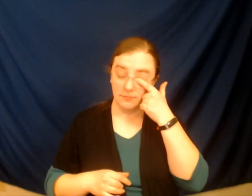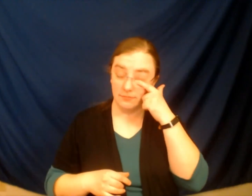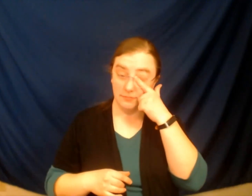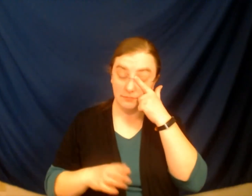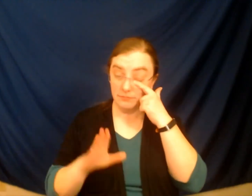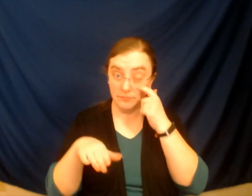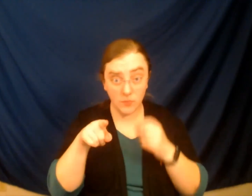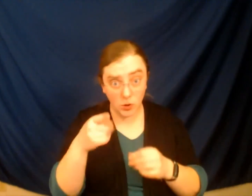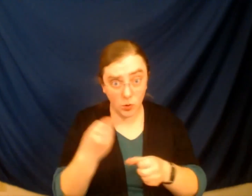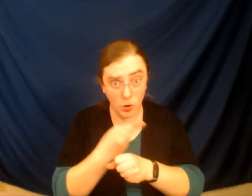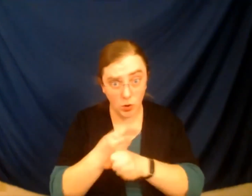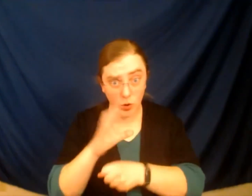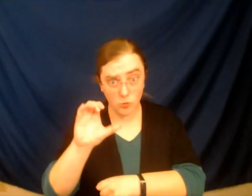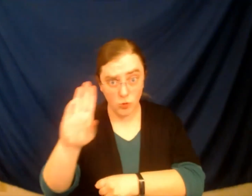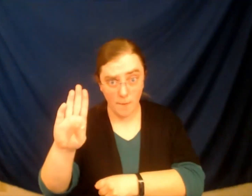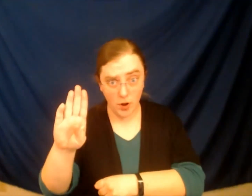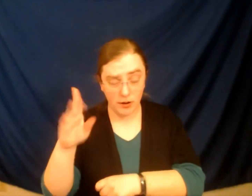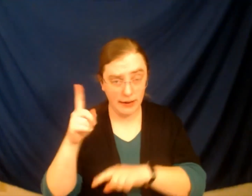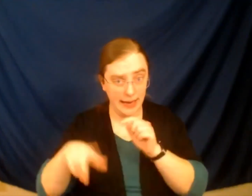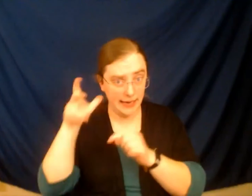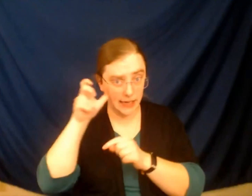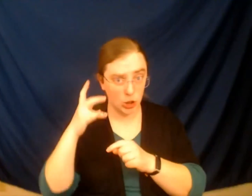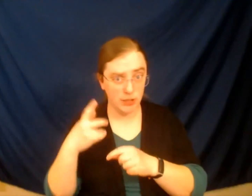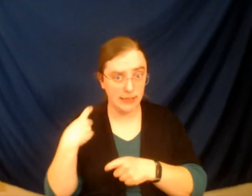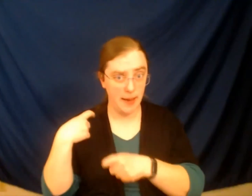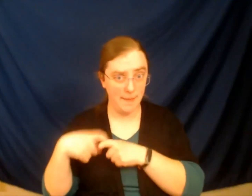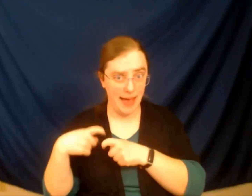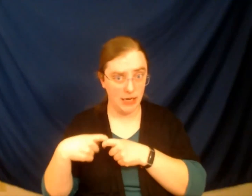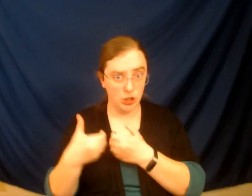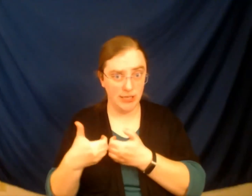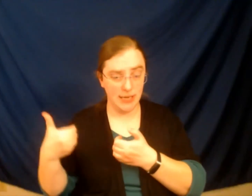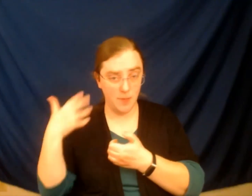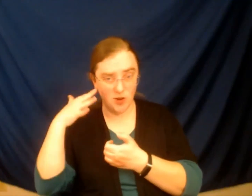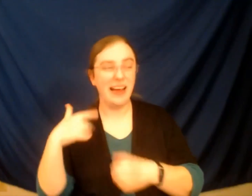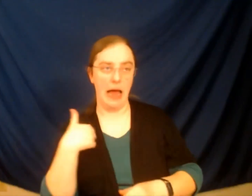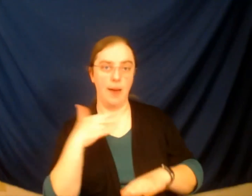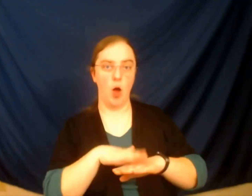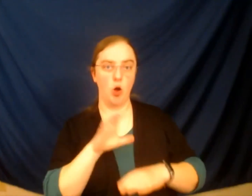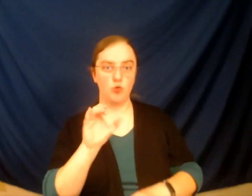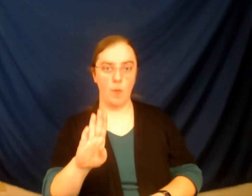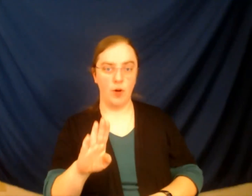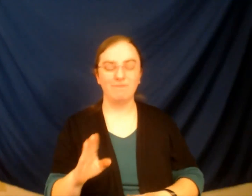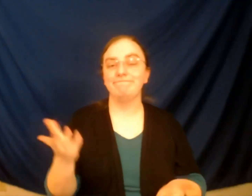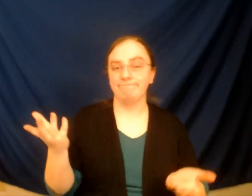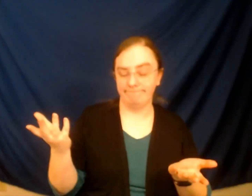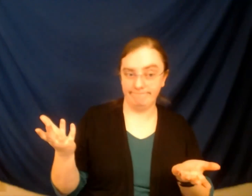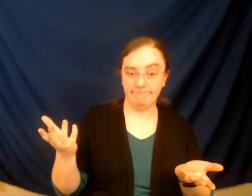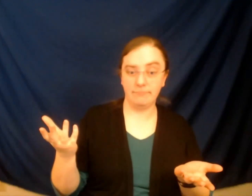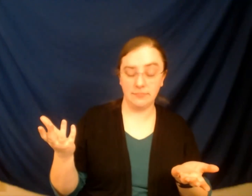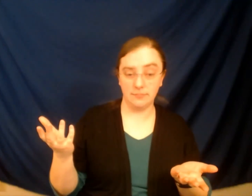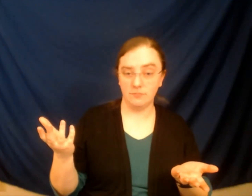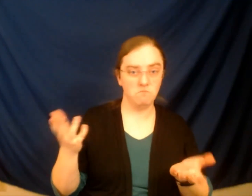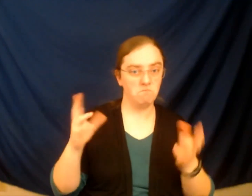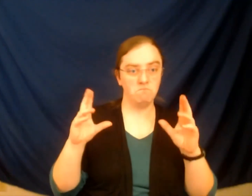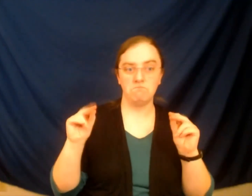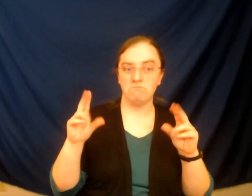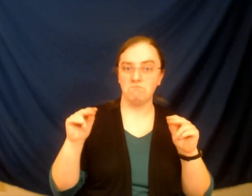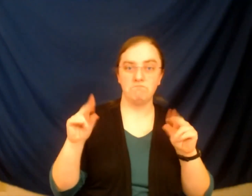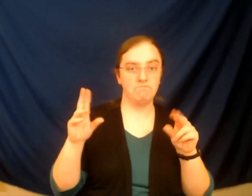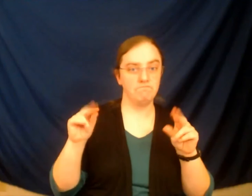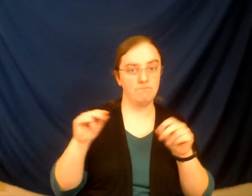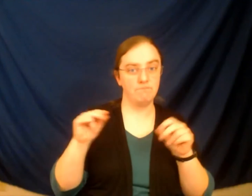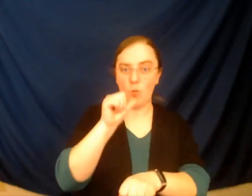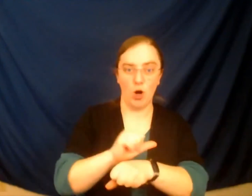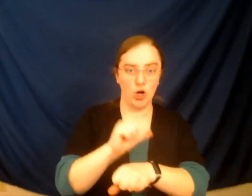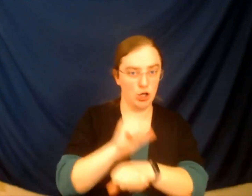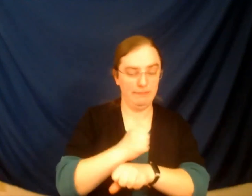Are you using a Chromebook? ¿Está usando un Chromebook? Yes. Oh, entonces no funciona. Lo siento.